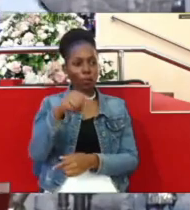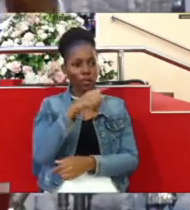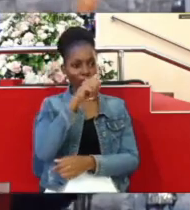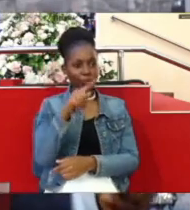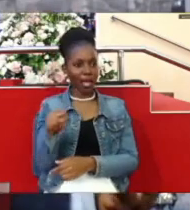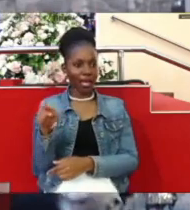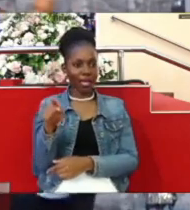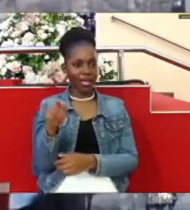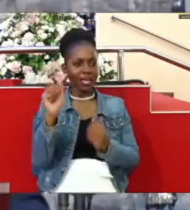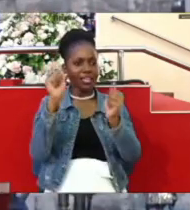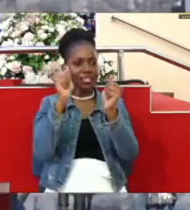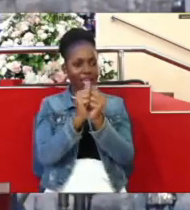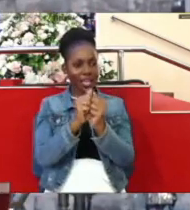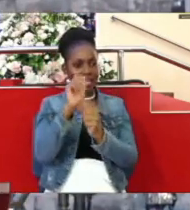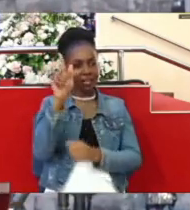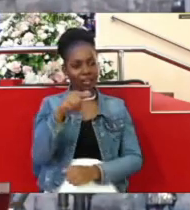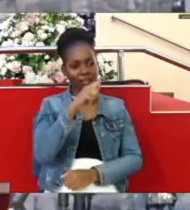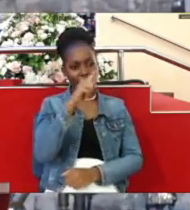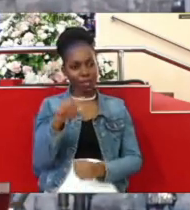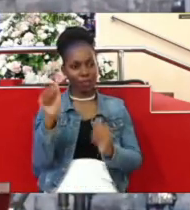will multiply those blessings.